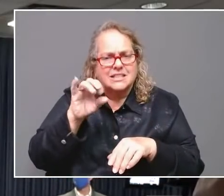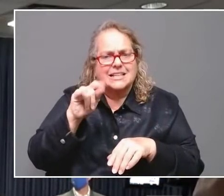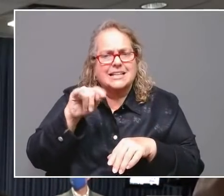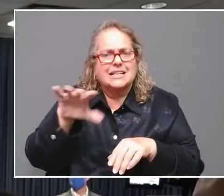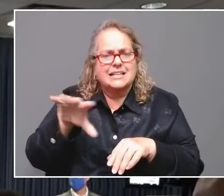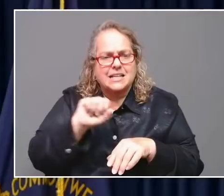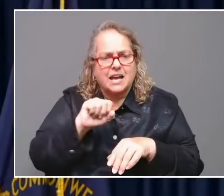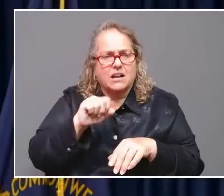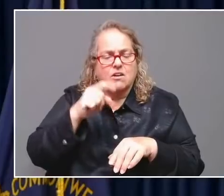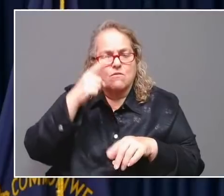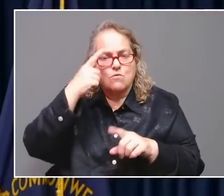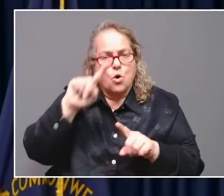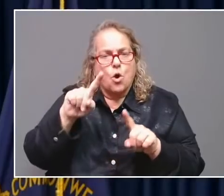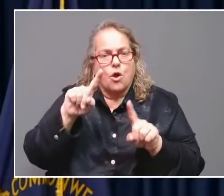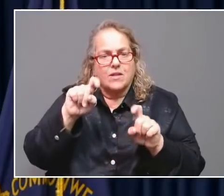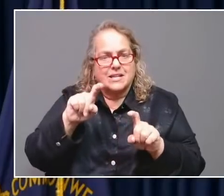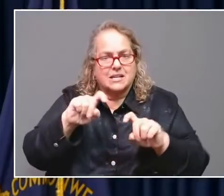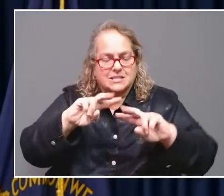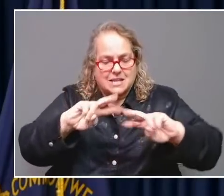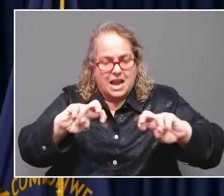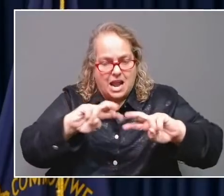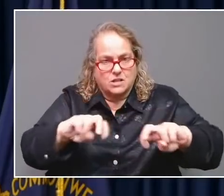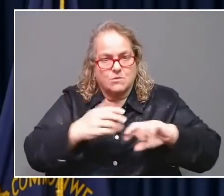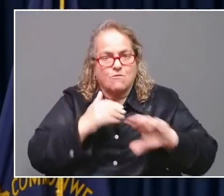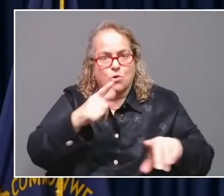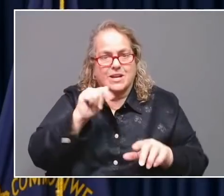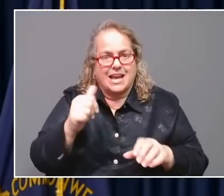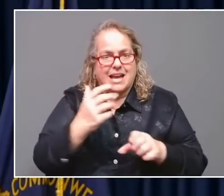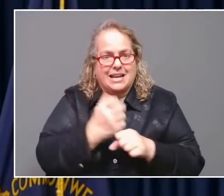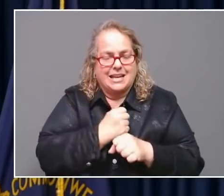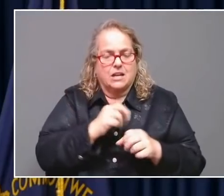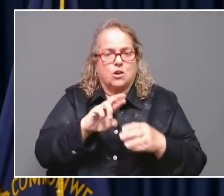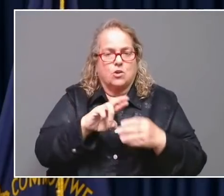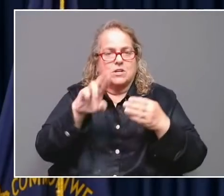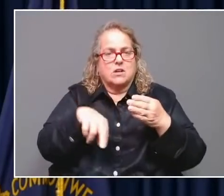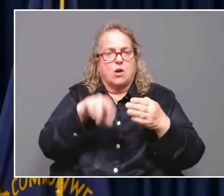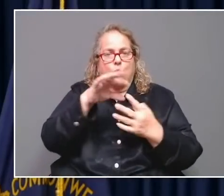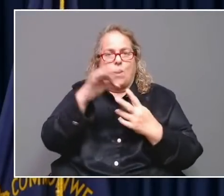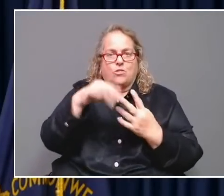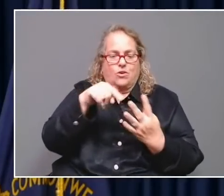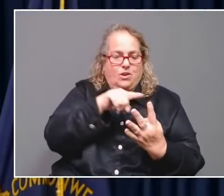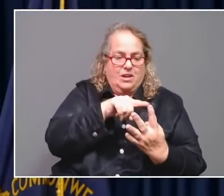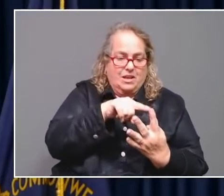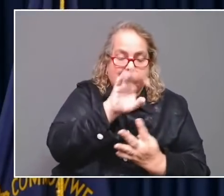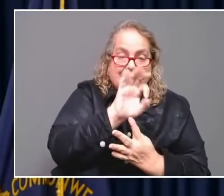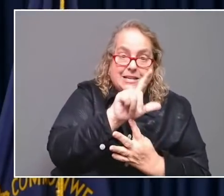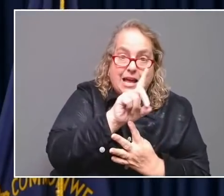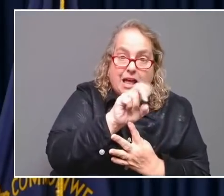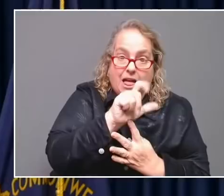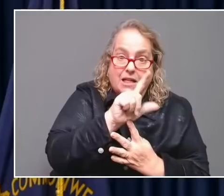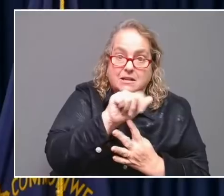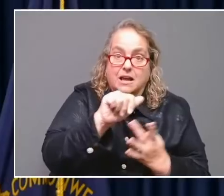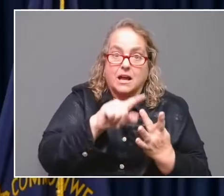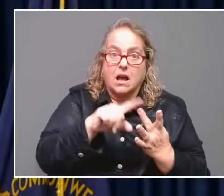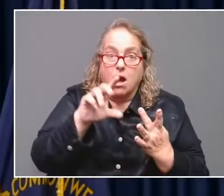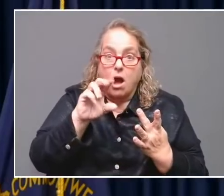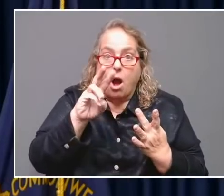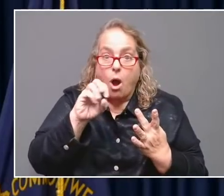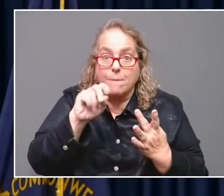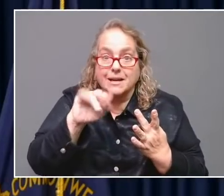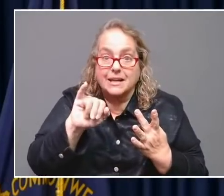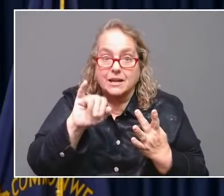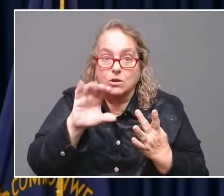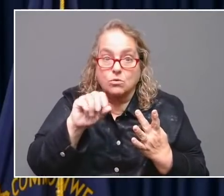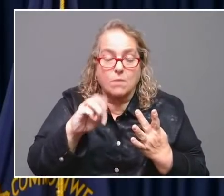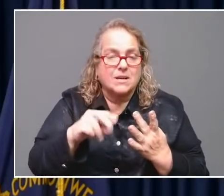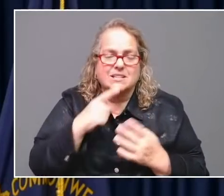performed that they can get a result? Right. So the sequencing takes some time. The sequencing can take 2 to 4 days, depending on where you're doing